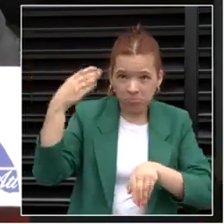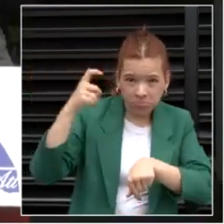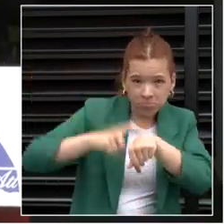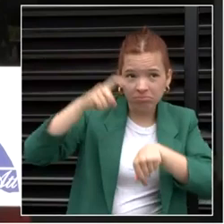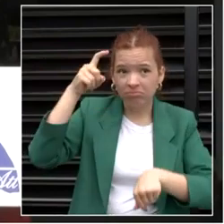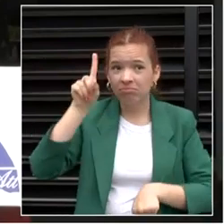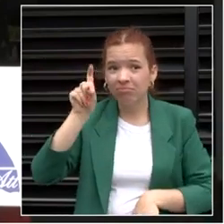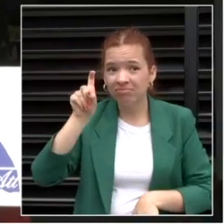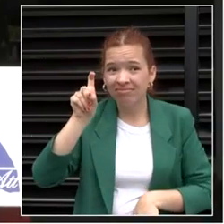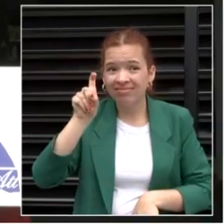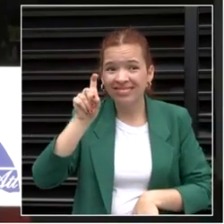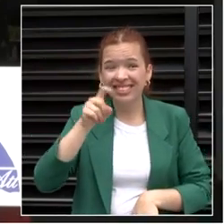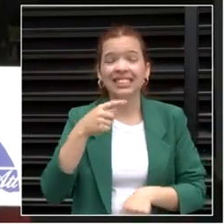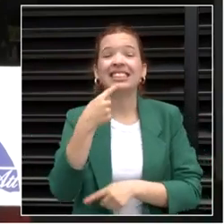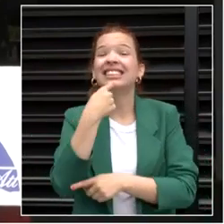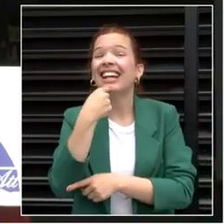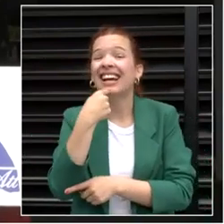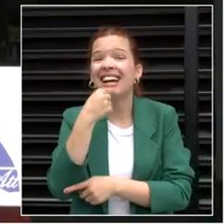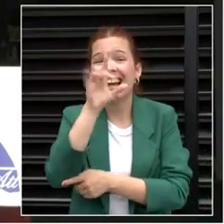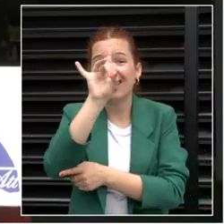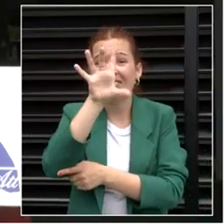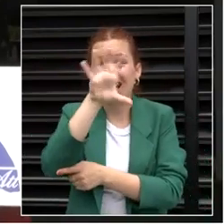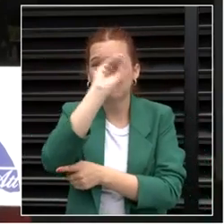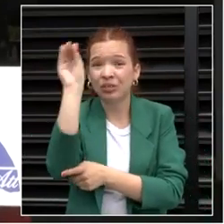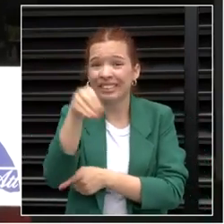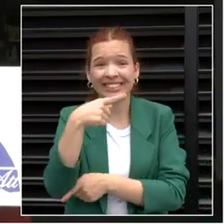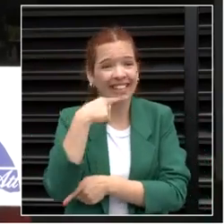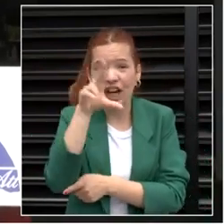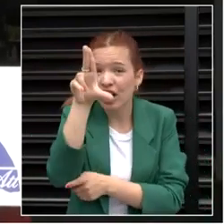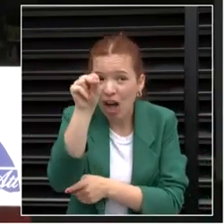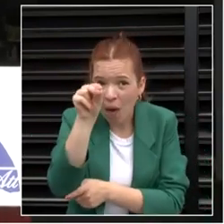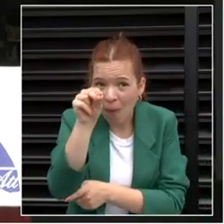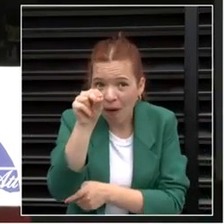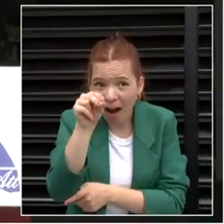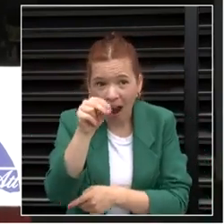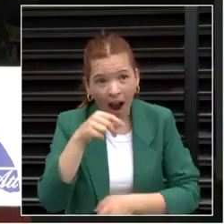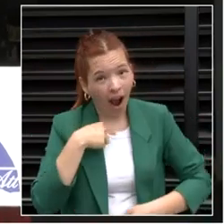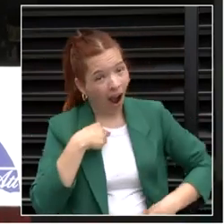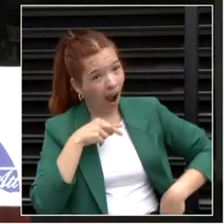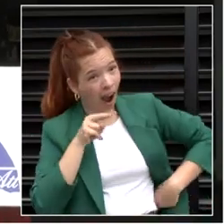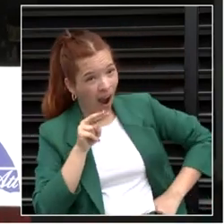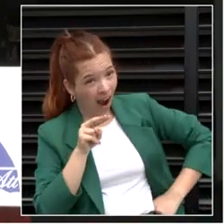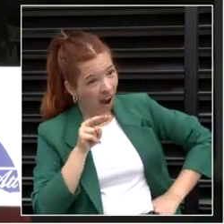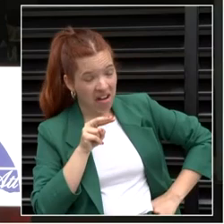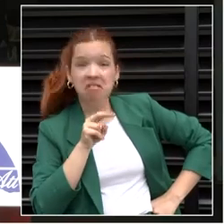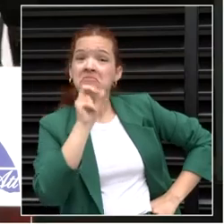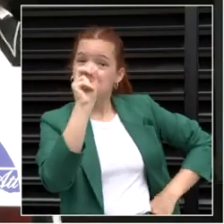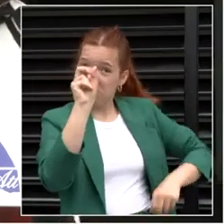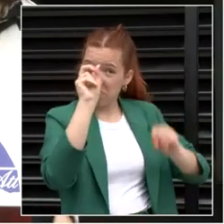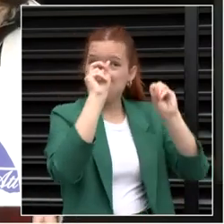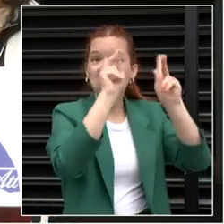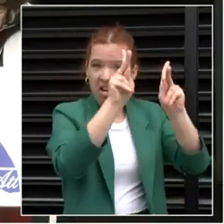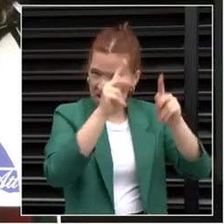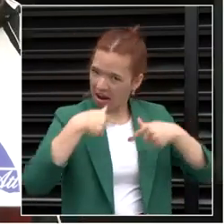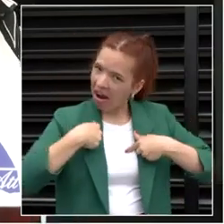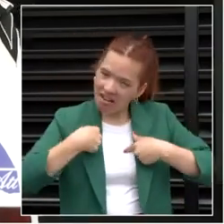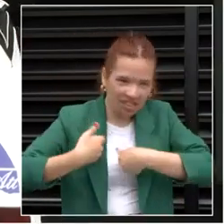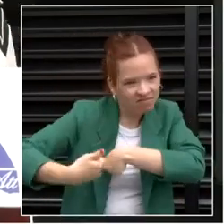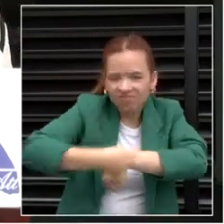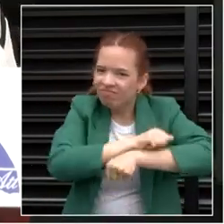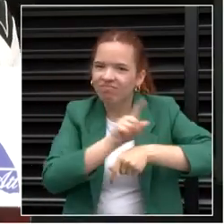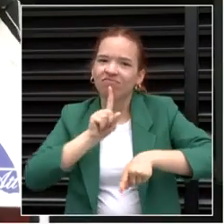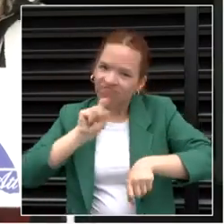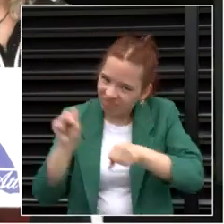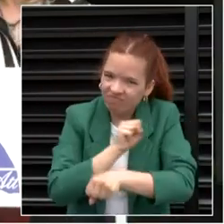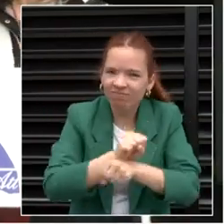So, thank you all for coming. It's a great day. I hope that people that come here get that feeling that